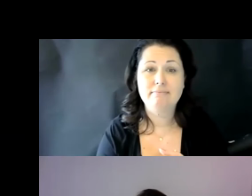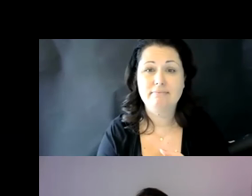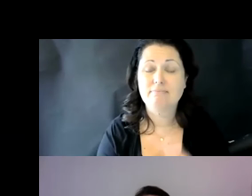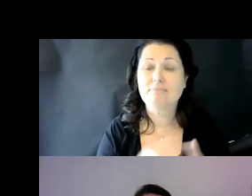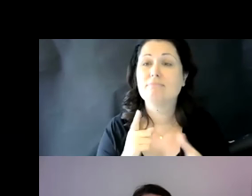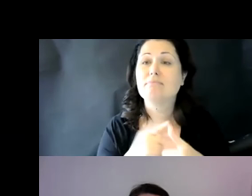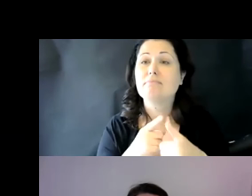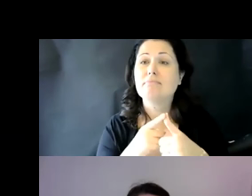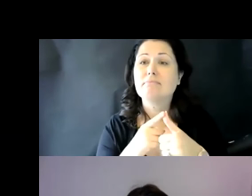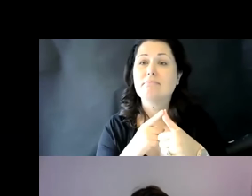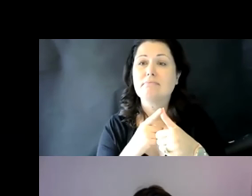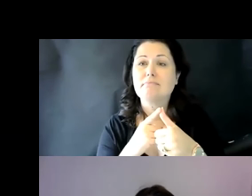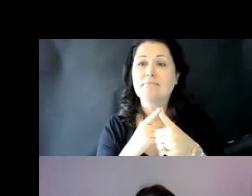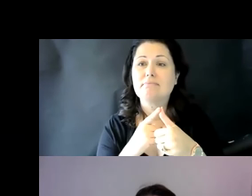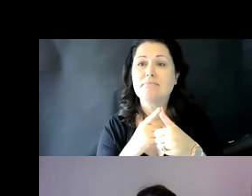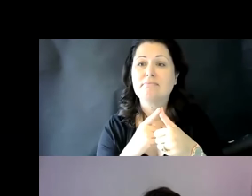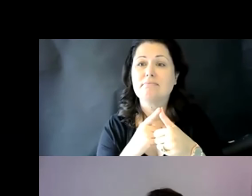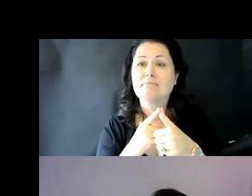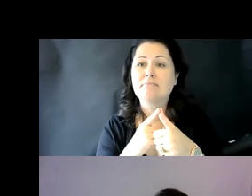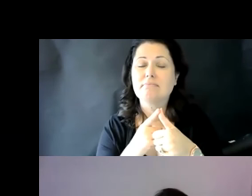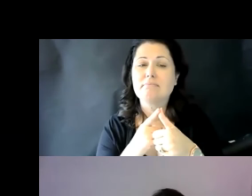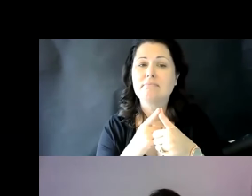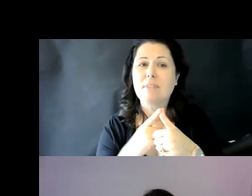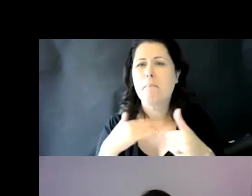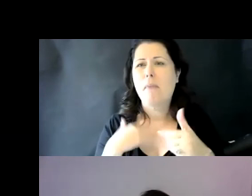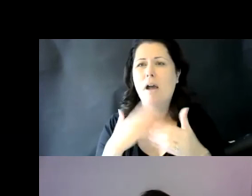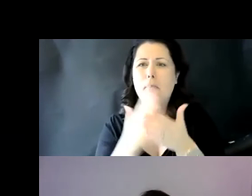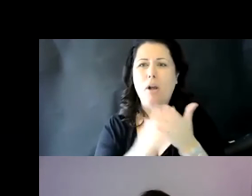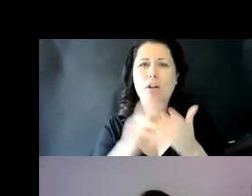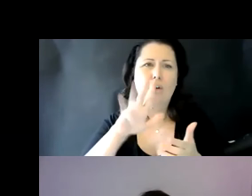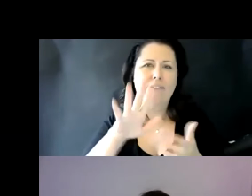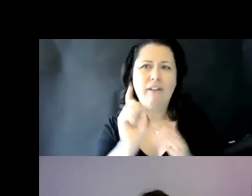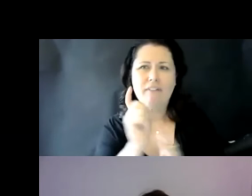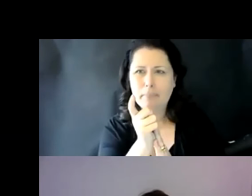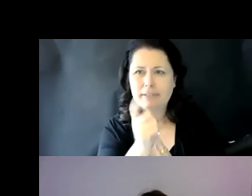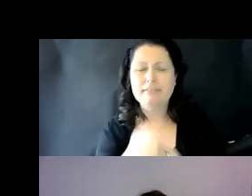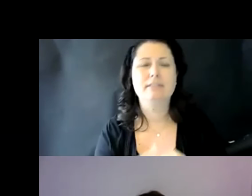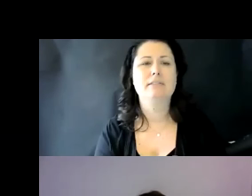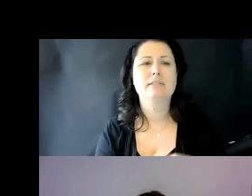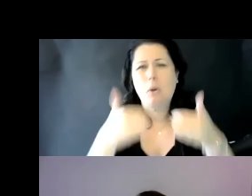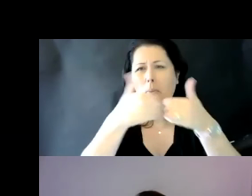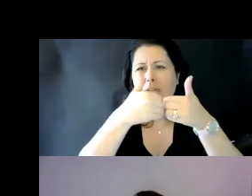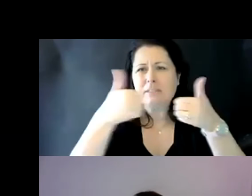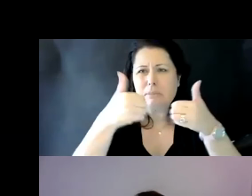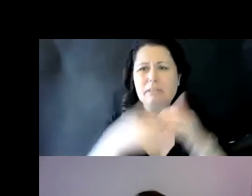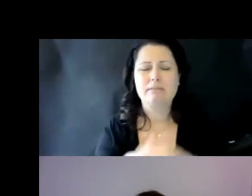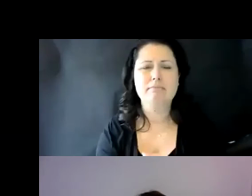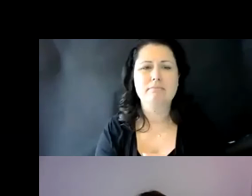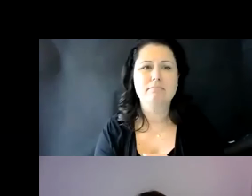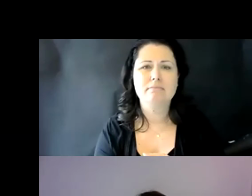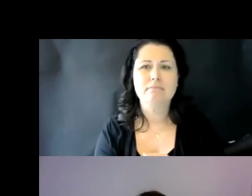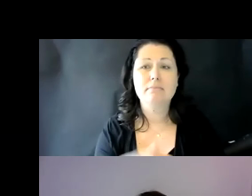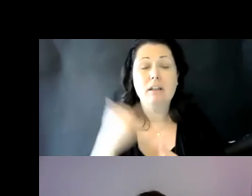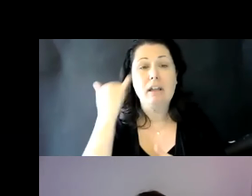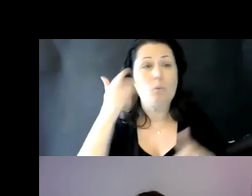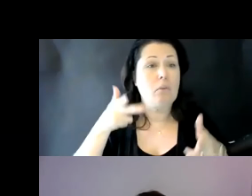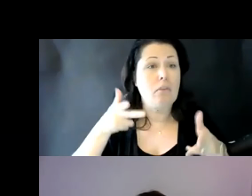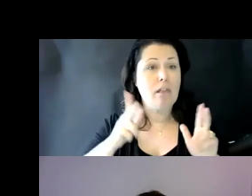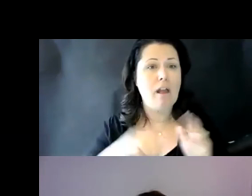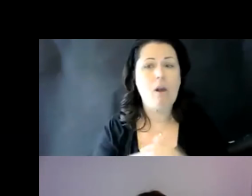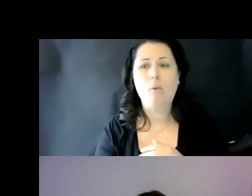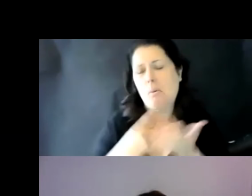So I think my session is about 35 minutes, so I'm going to split it, if that's okay. If you'll let me